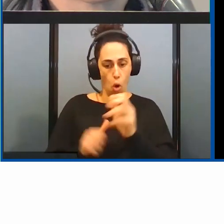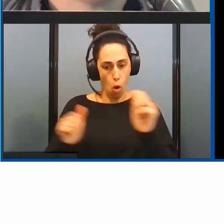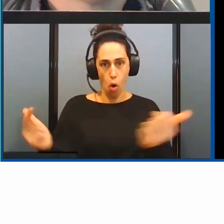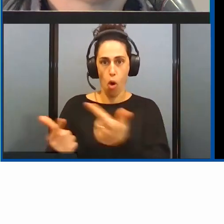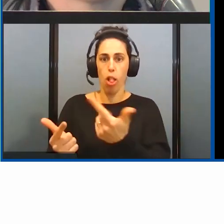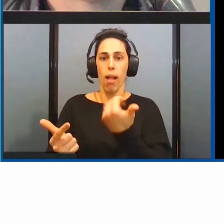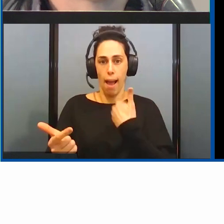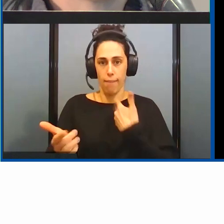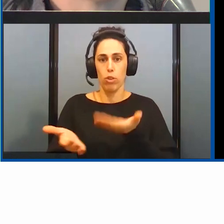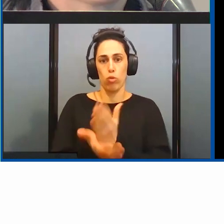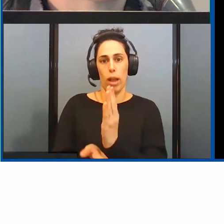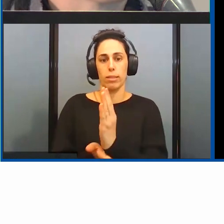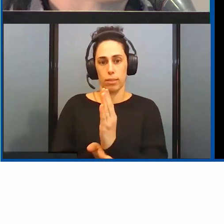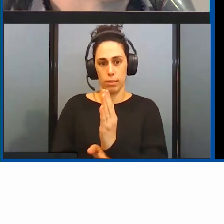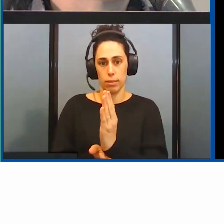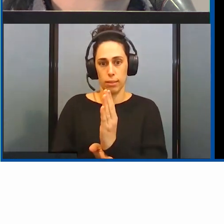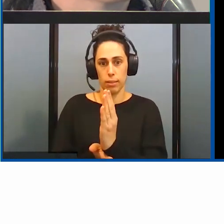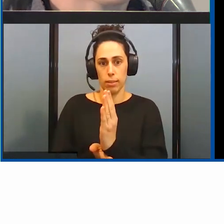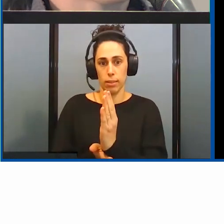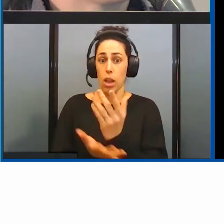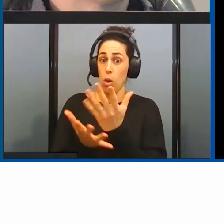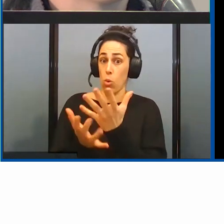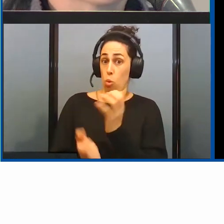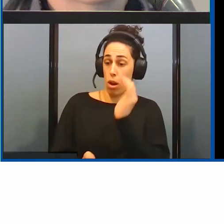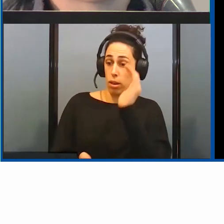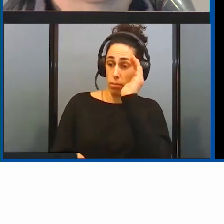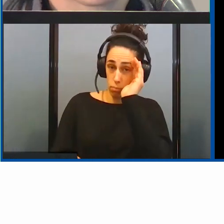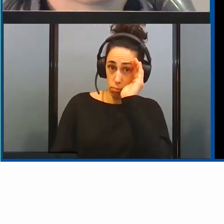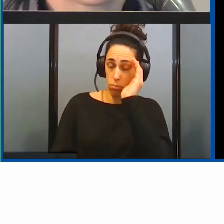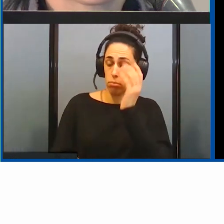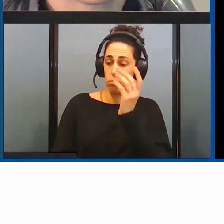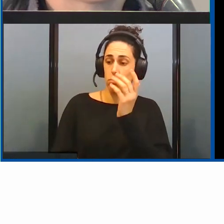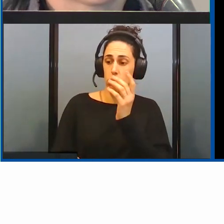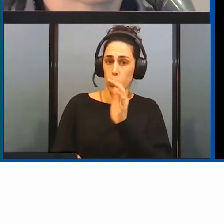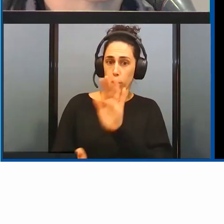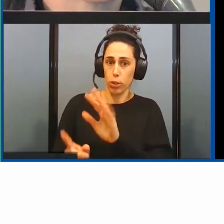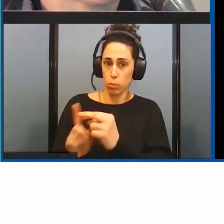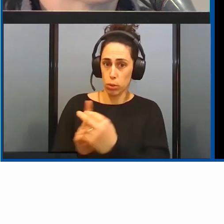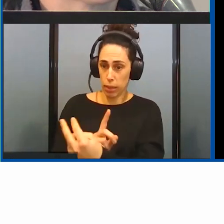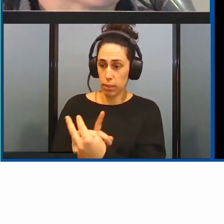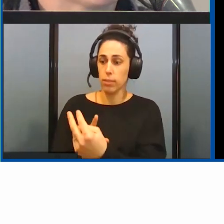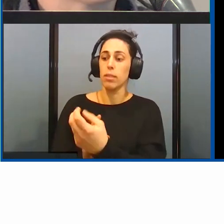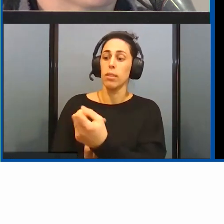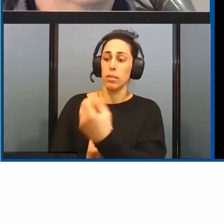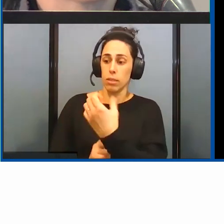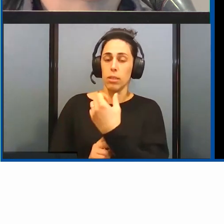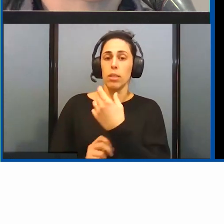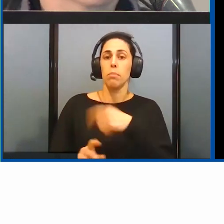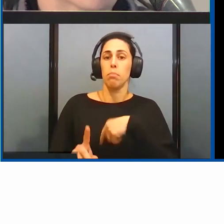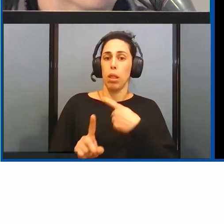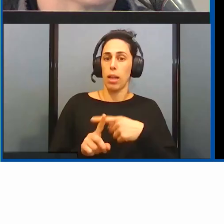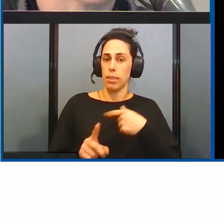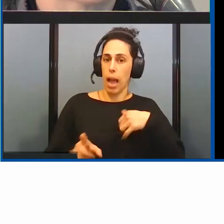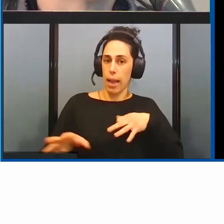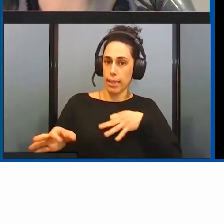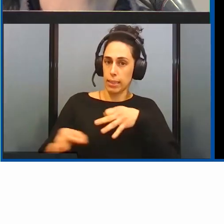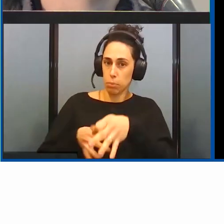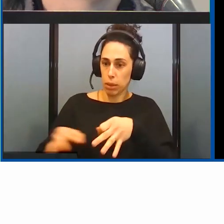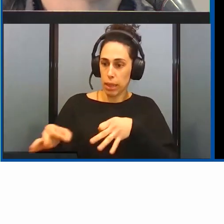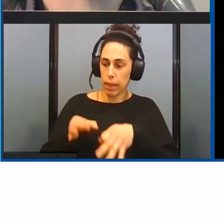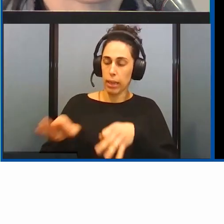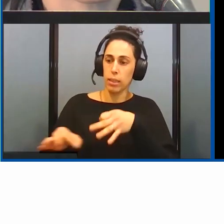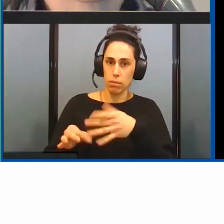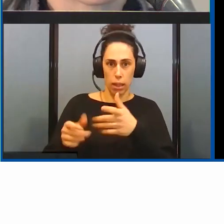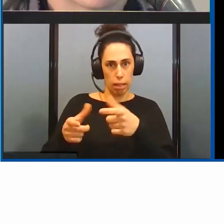to be heard, but we have to make that possible. We have to be able to explain things in a language that they understand. We have to give concrete